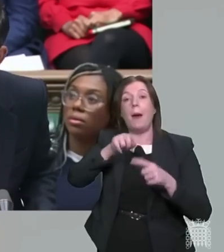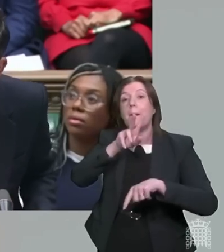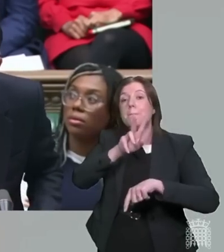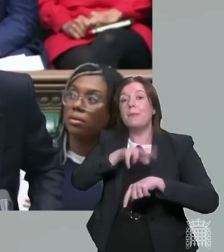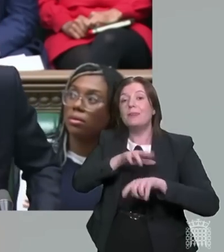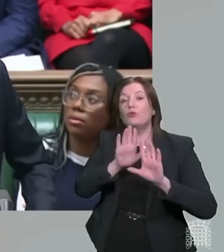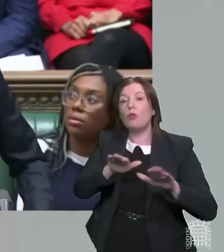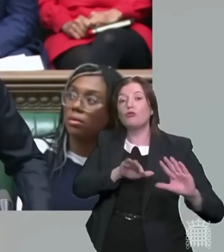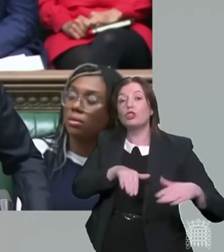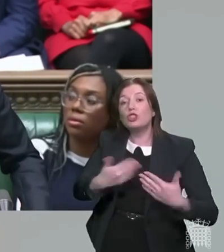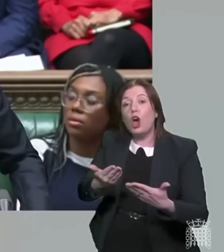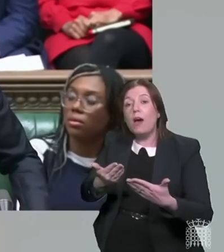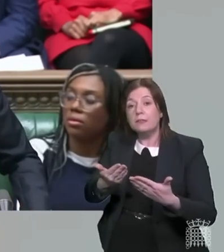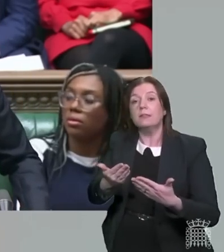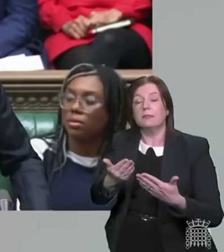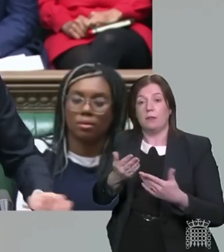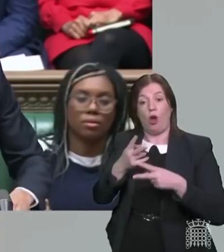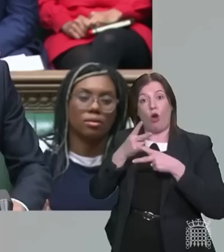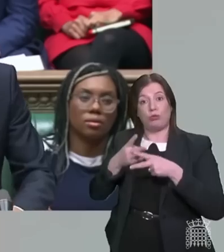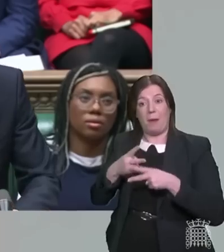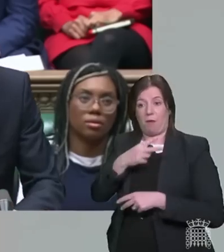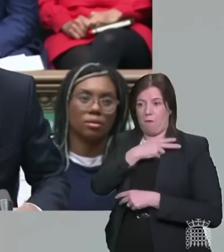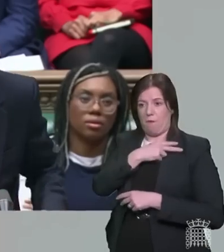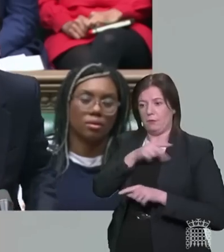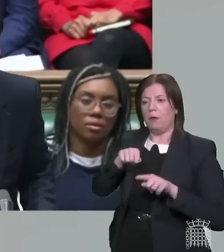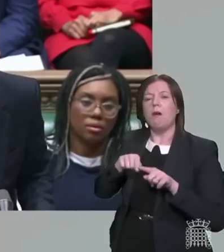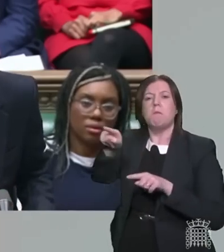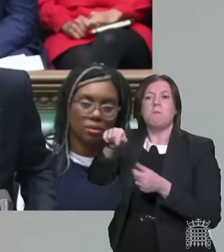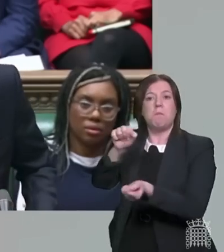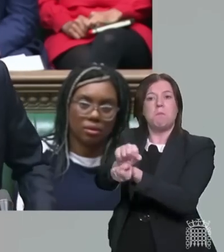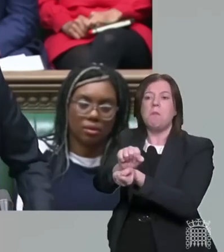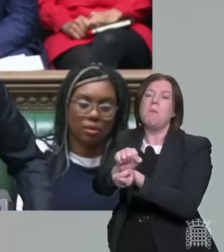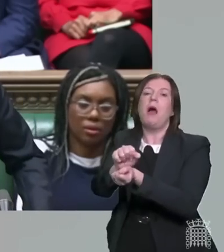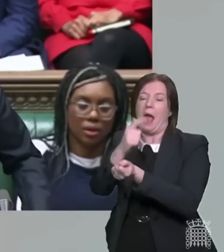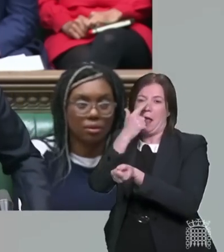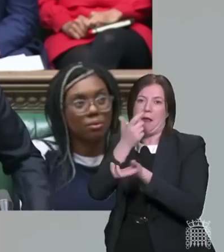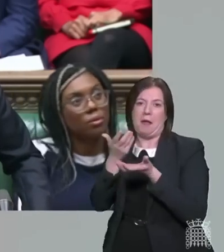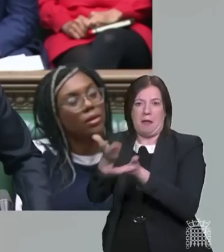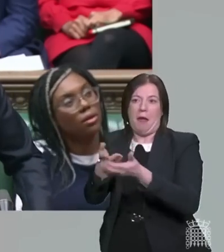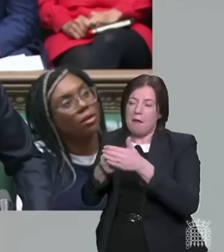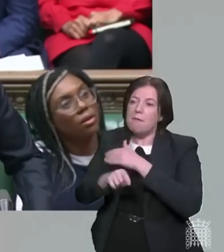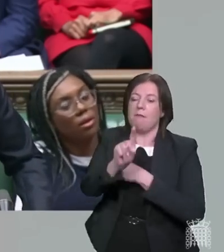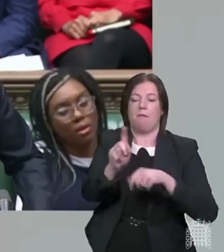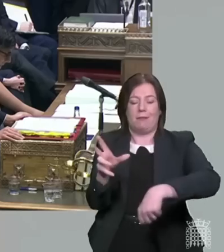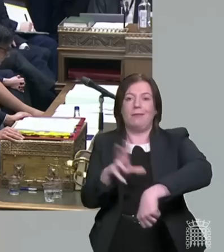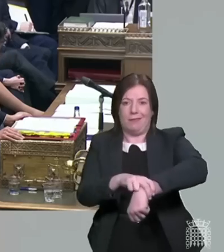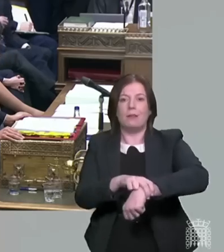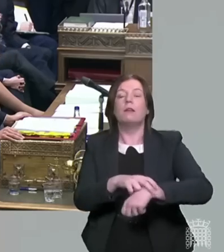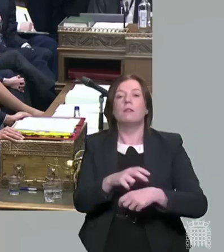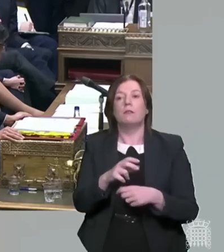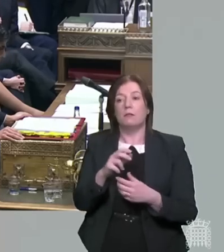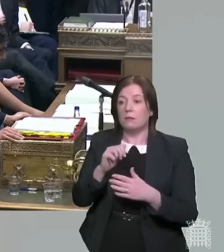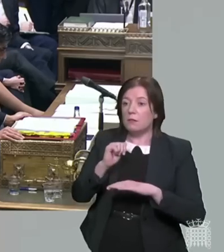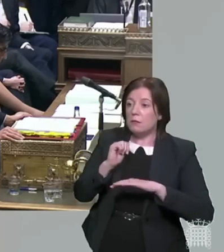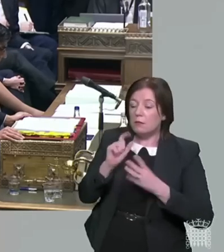services before a probation officer can recommend to the court that a convicted offender be given electronically monitored offence, and